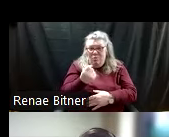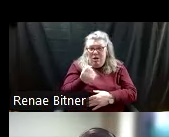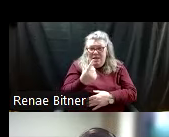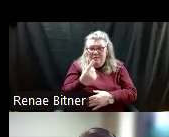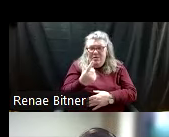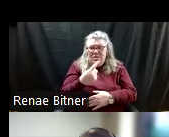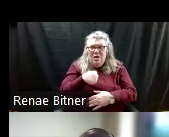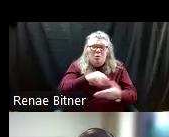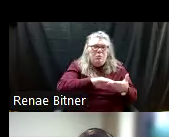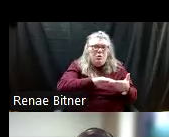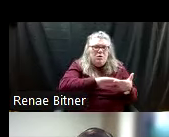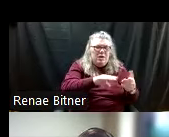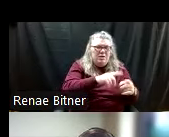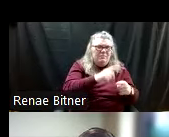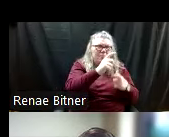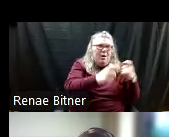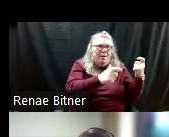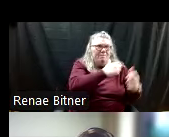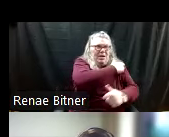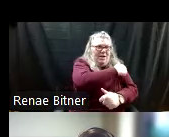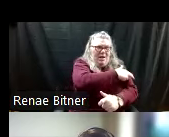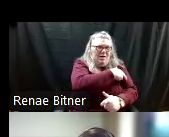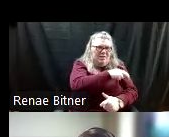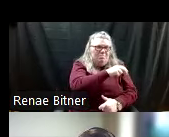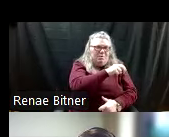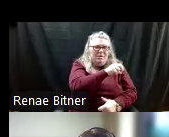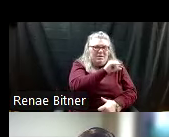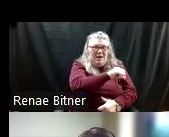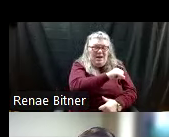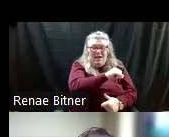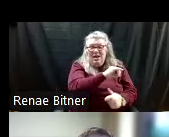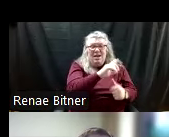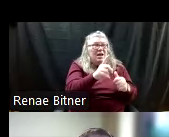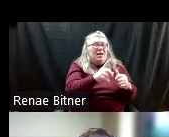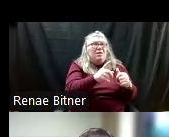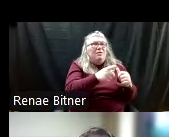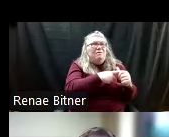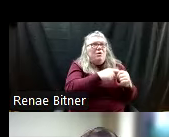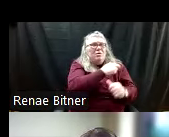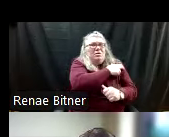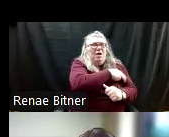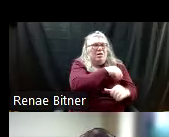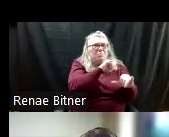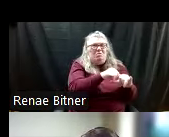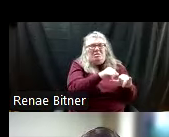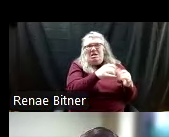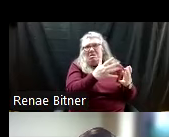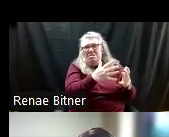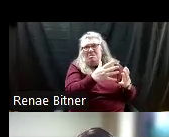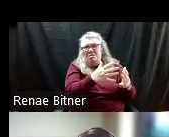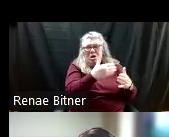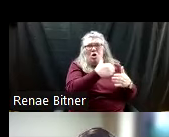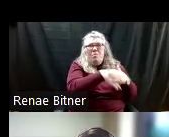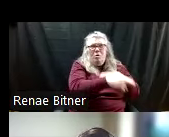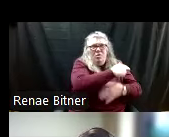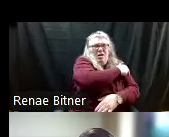from what we kind of call our big hospital stay. Our initial hospital stay, looking back, needing to be in her birthing